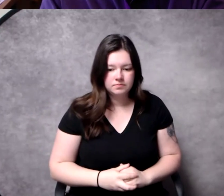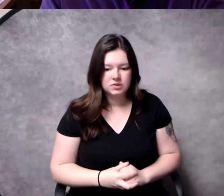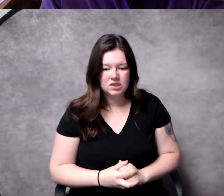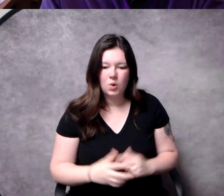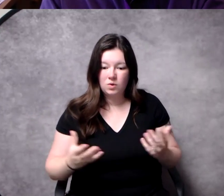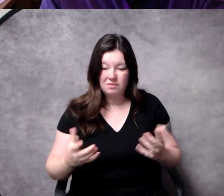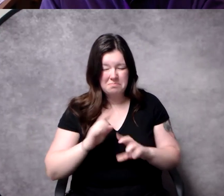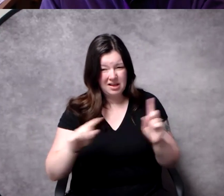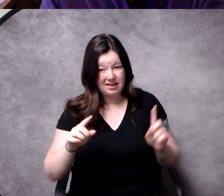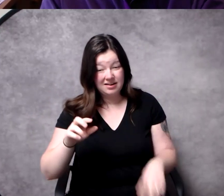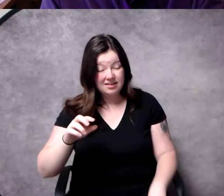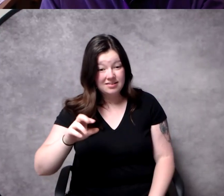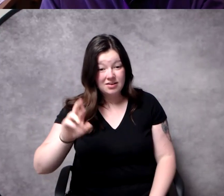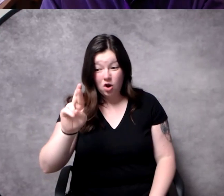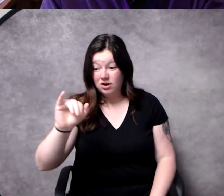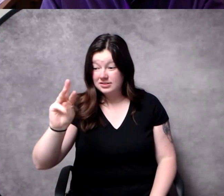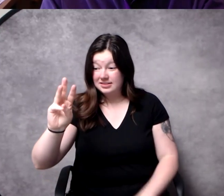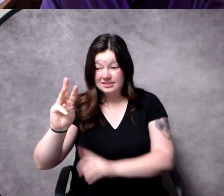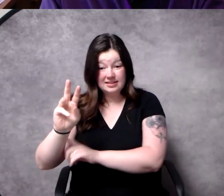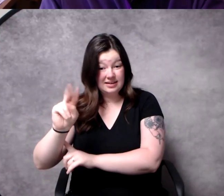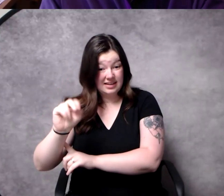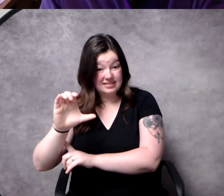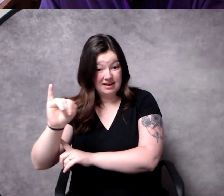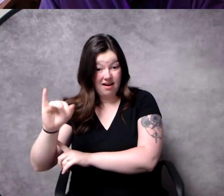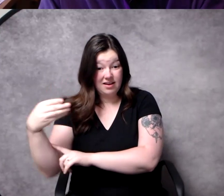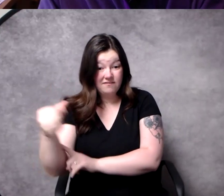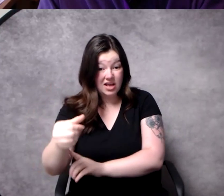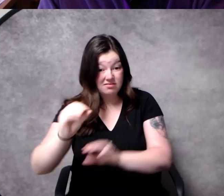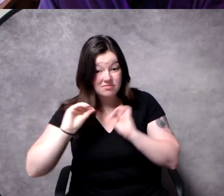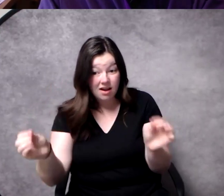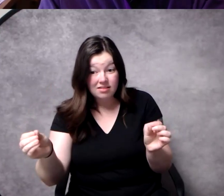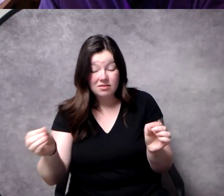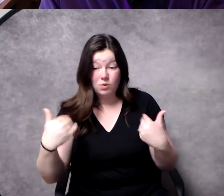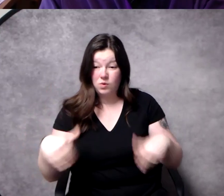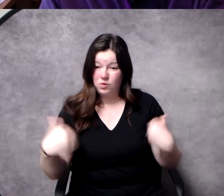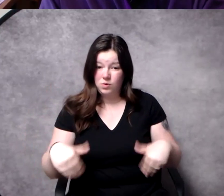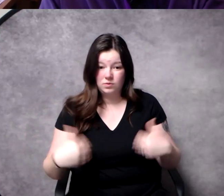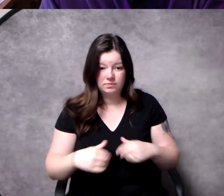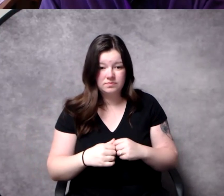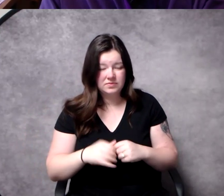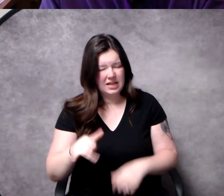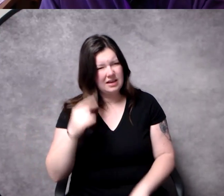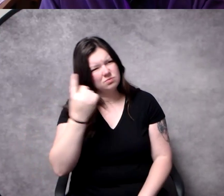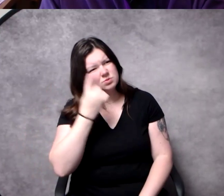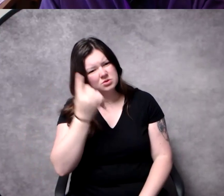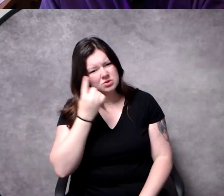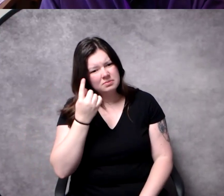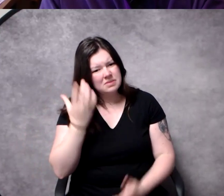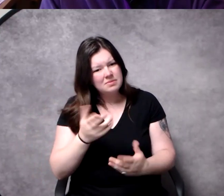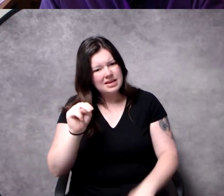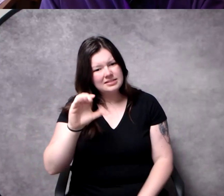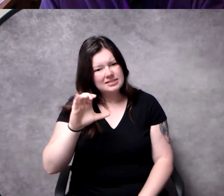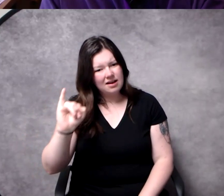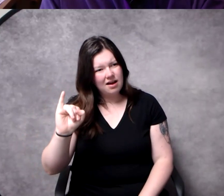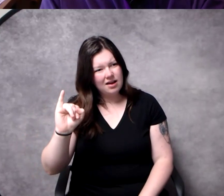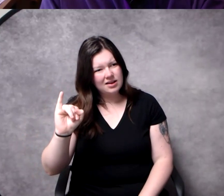R16 grants, you know, have been funded by NCI, you know, that makes me wonder whether or not maybe NCI is not